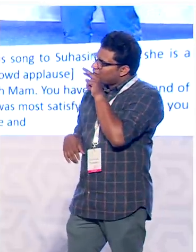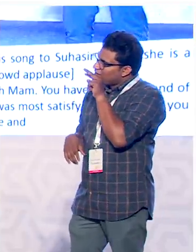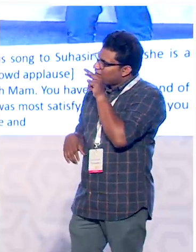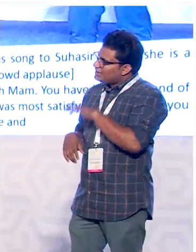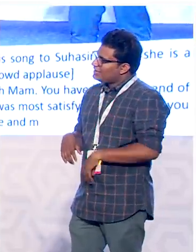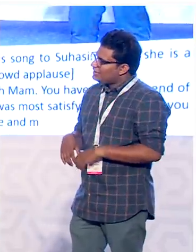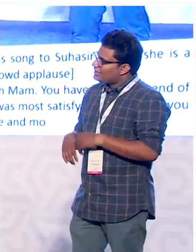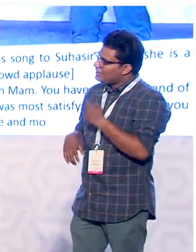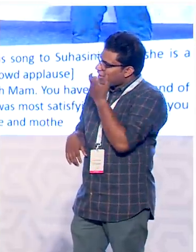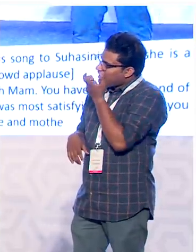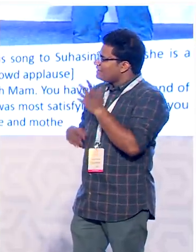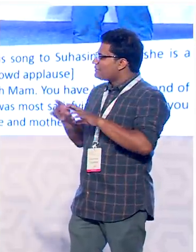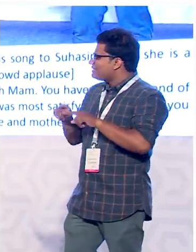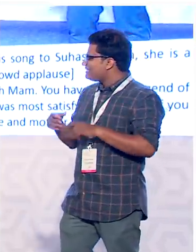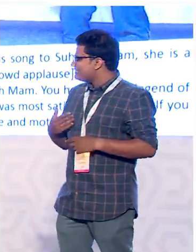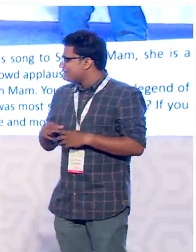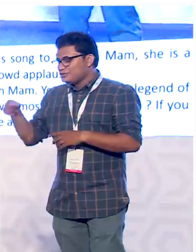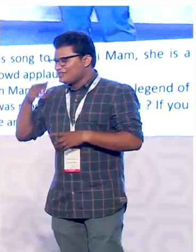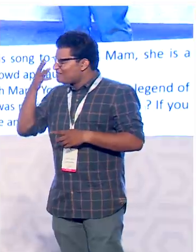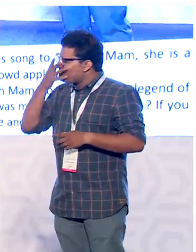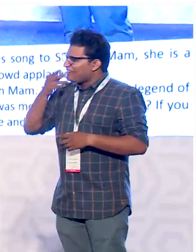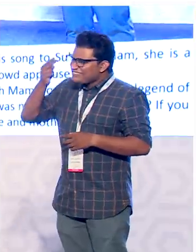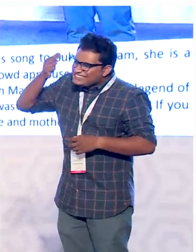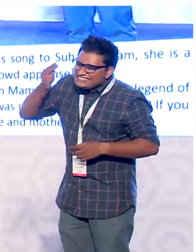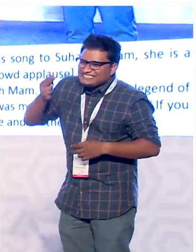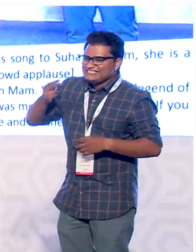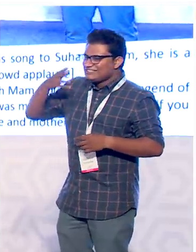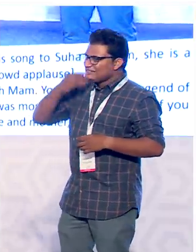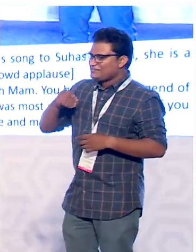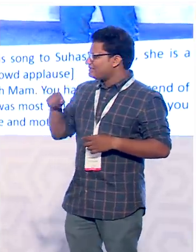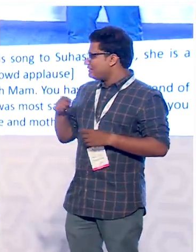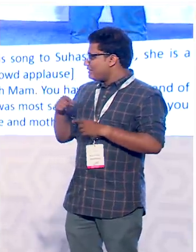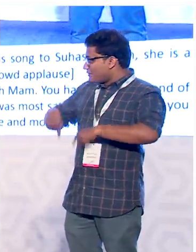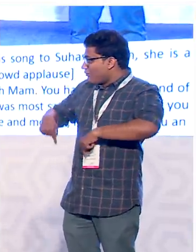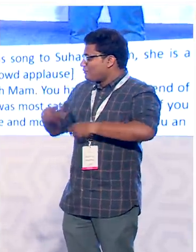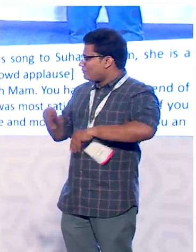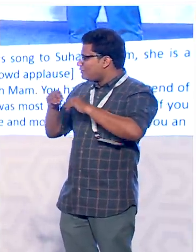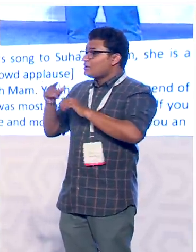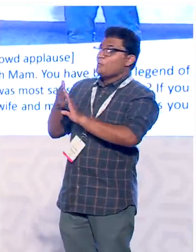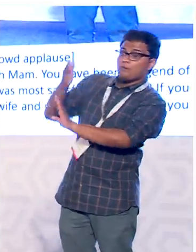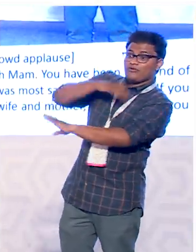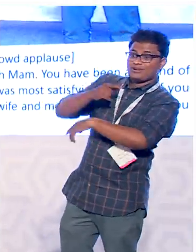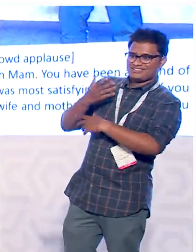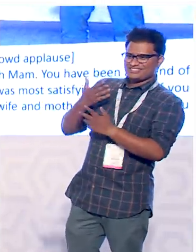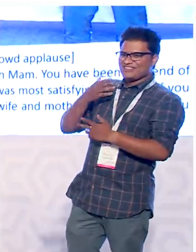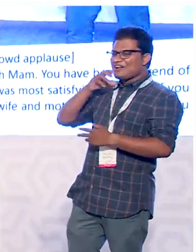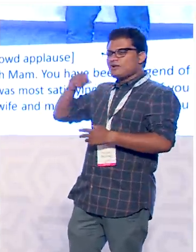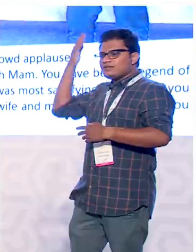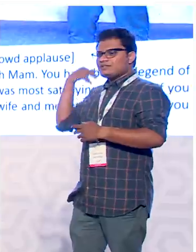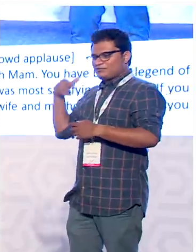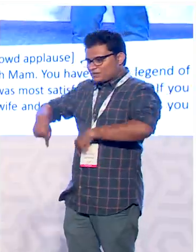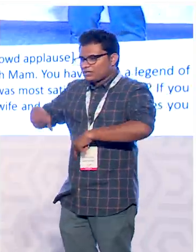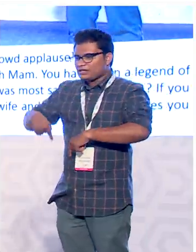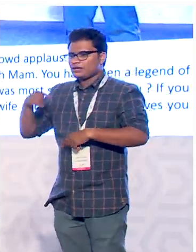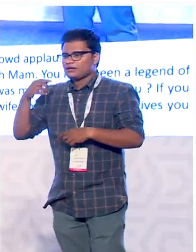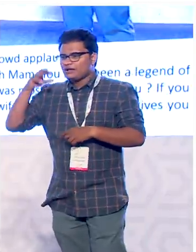Okay. So, you were so beautiful. I mean, you're beautiful more now. But those days, Vishnuvardhan